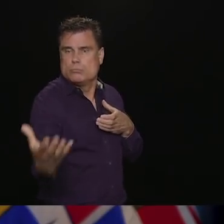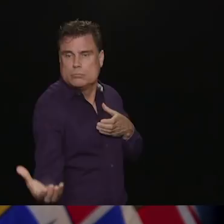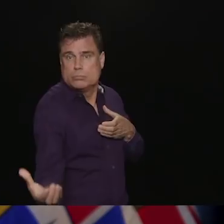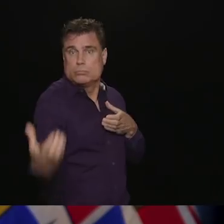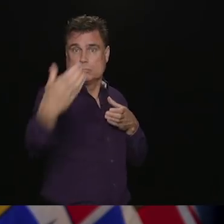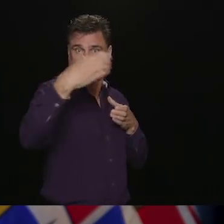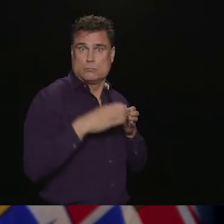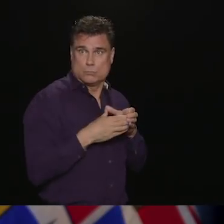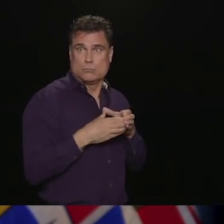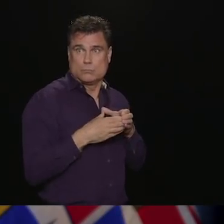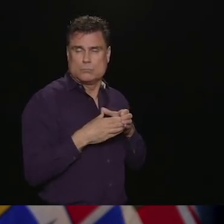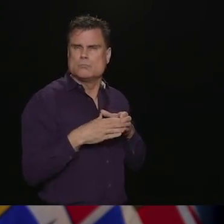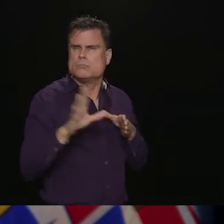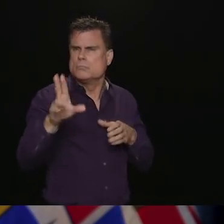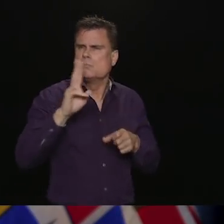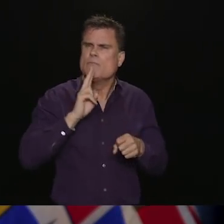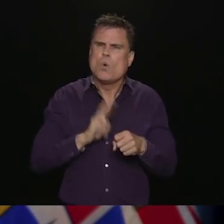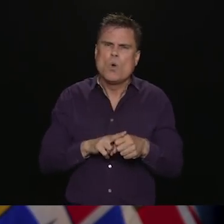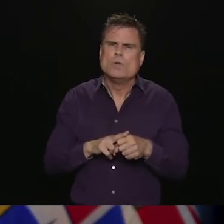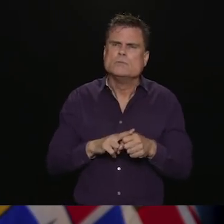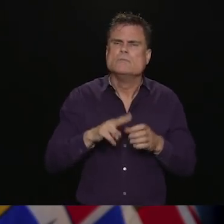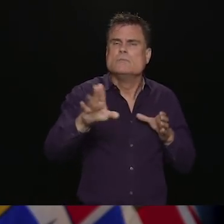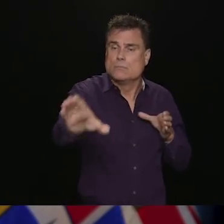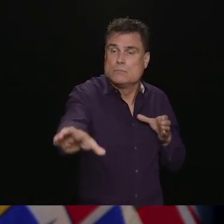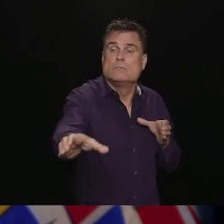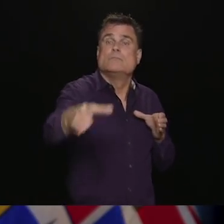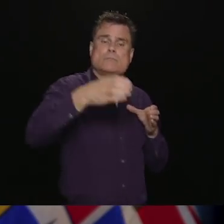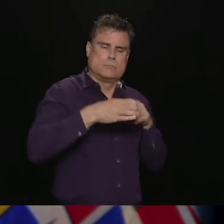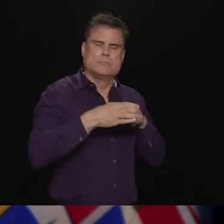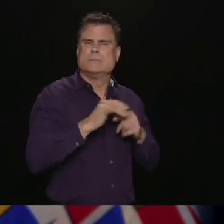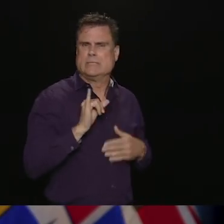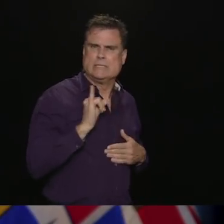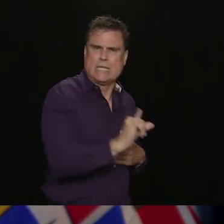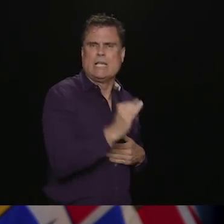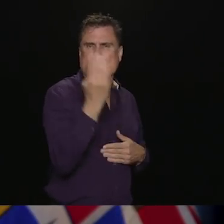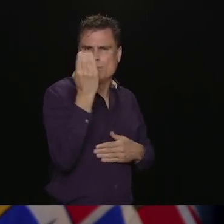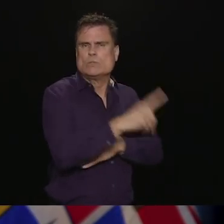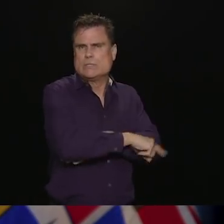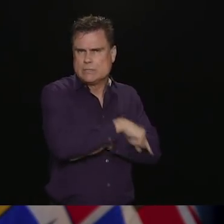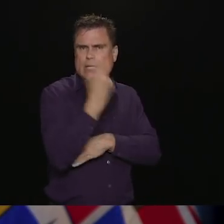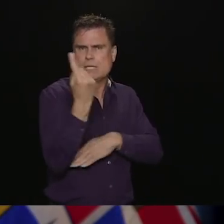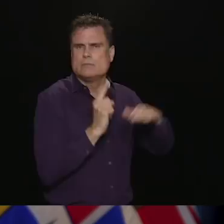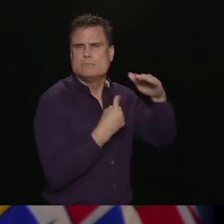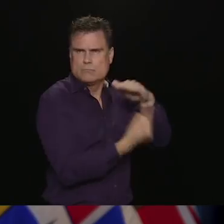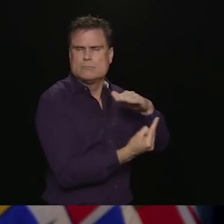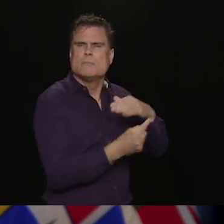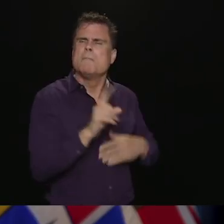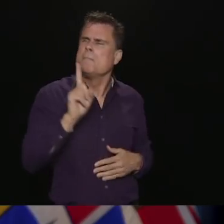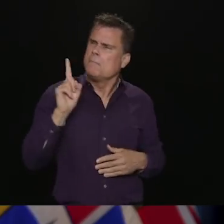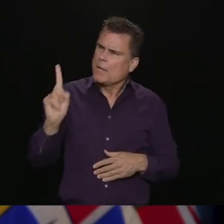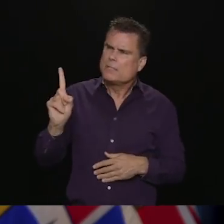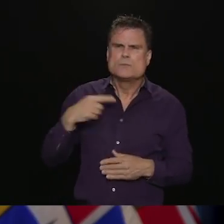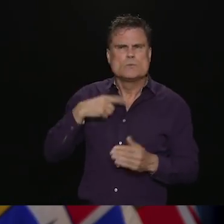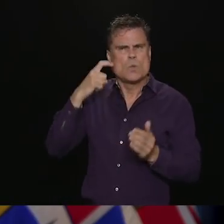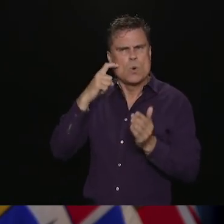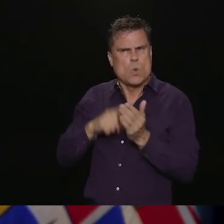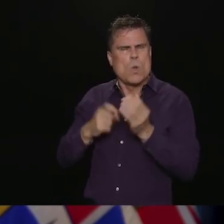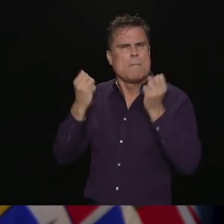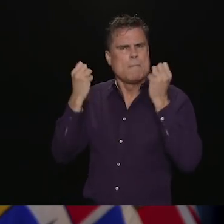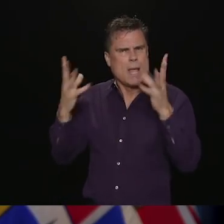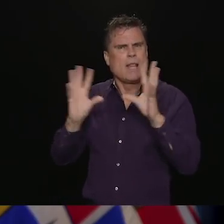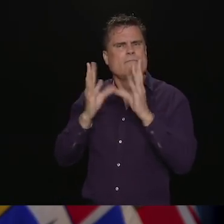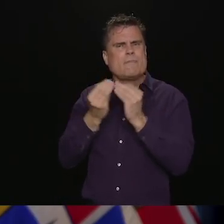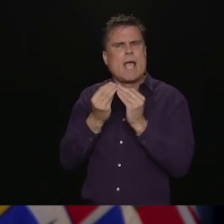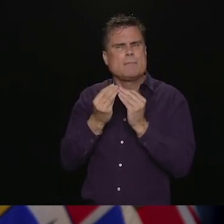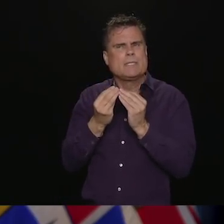But for quite a while now, people from both sides of the border have been connecting in Peace Arch Park for the day, and there's